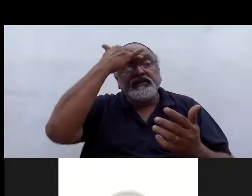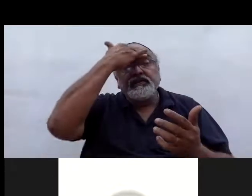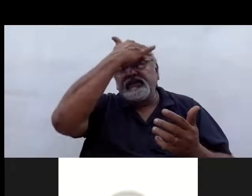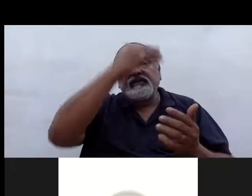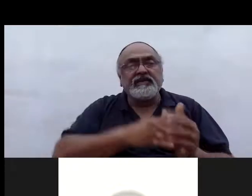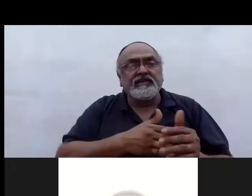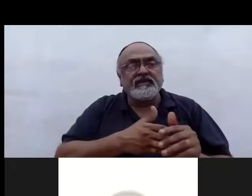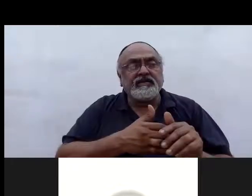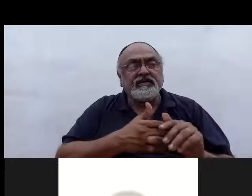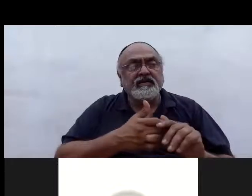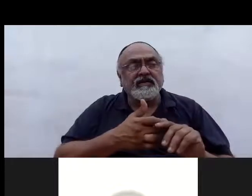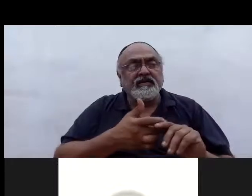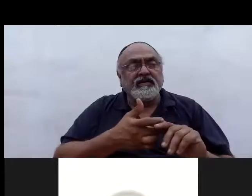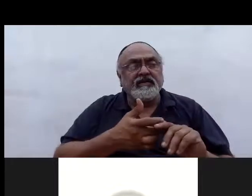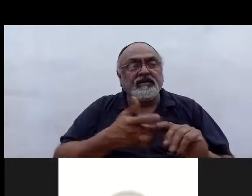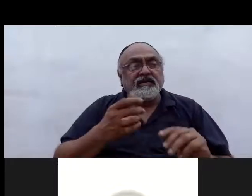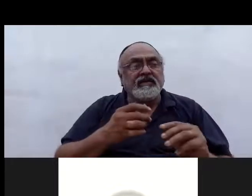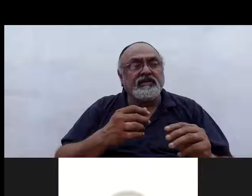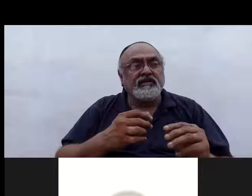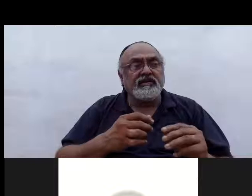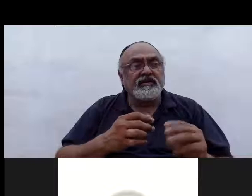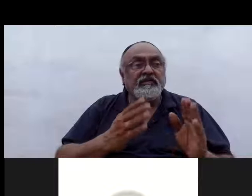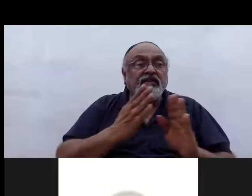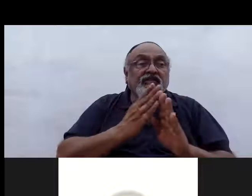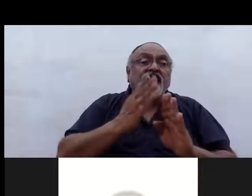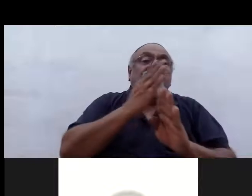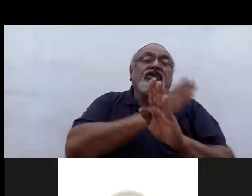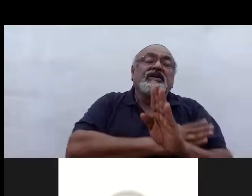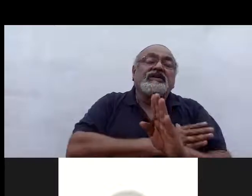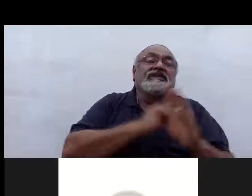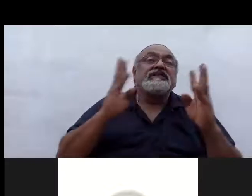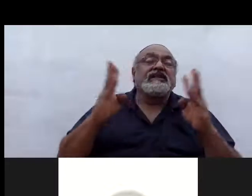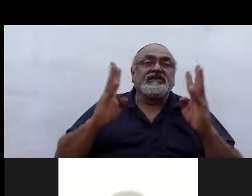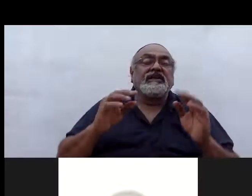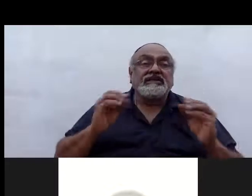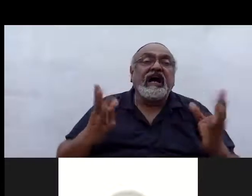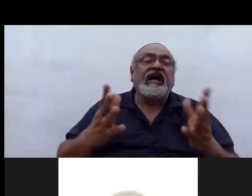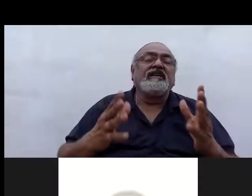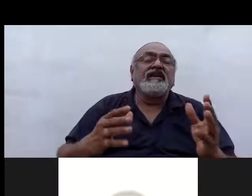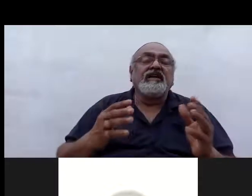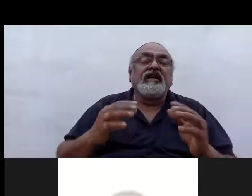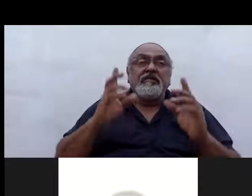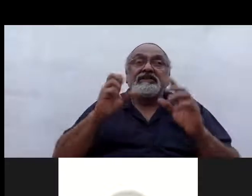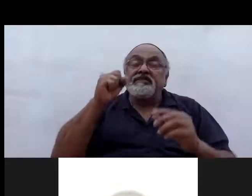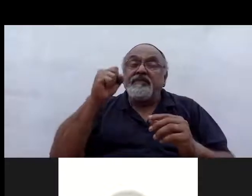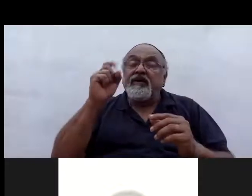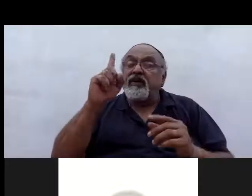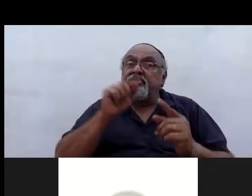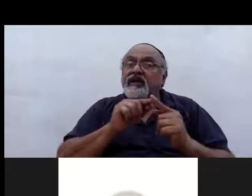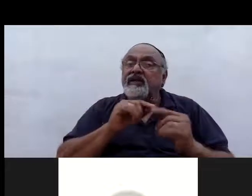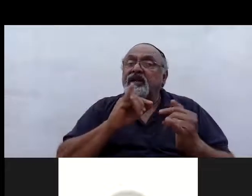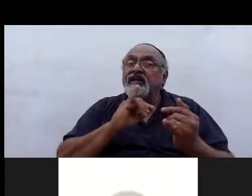Okay. Before going into the structure, let's remember one thing, that Supreme